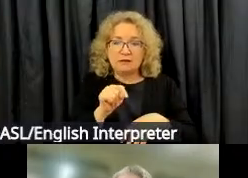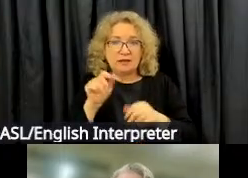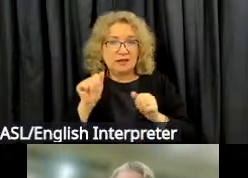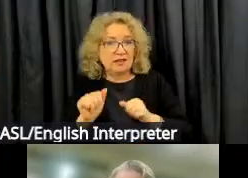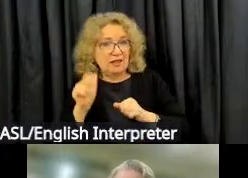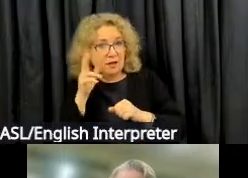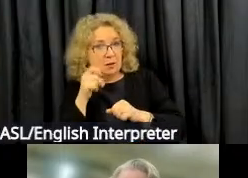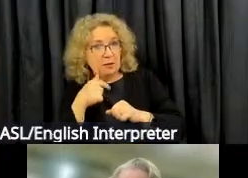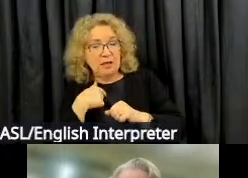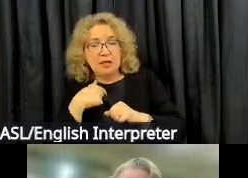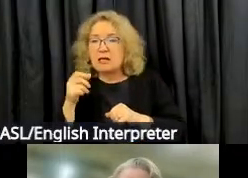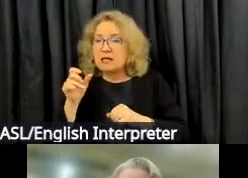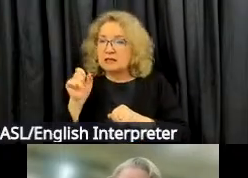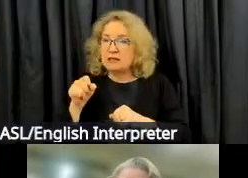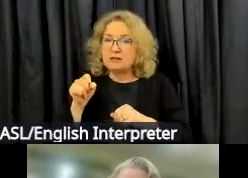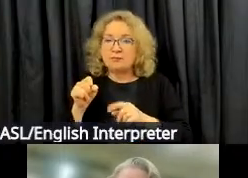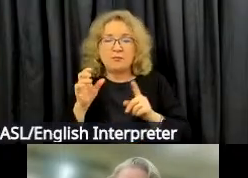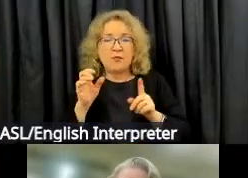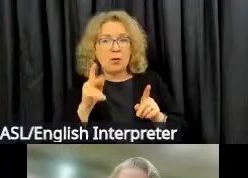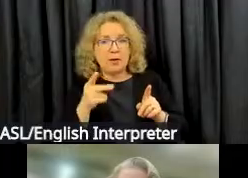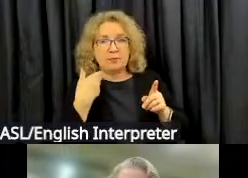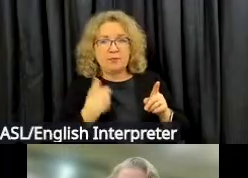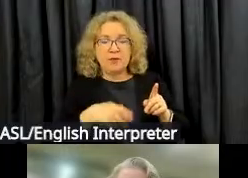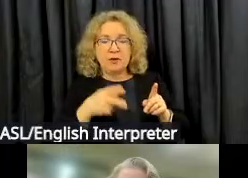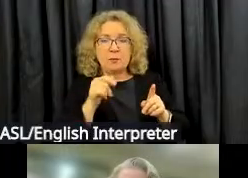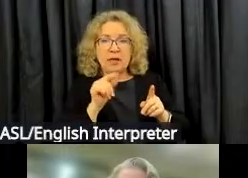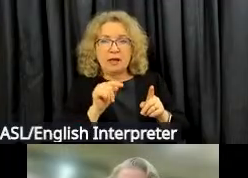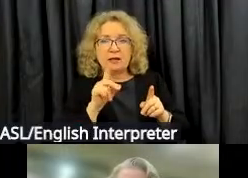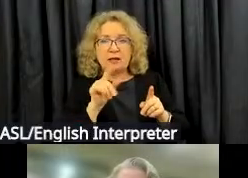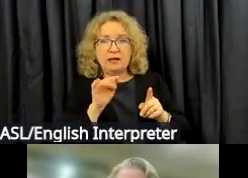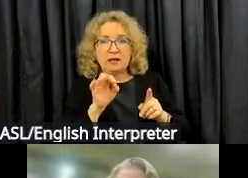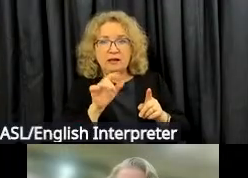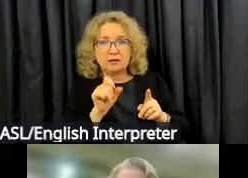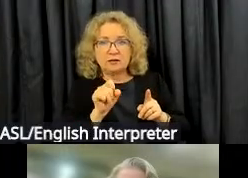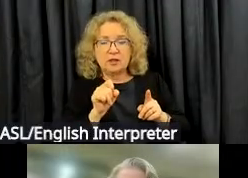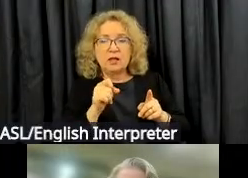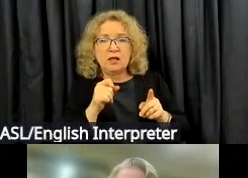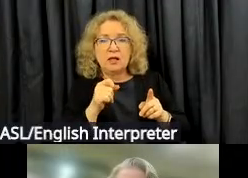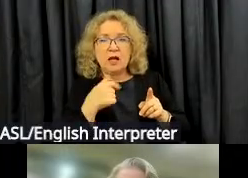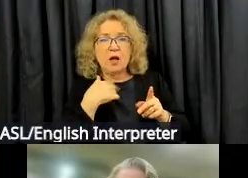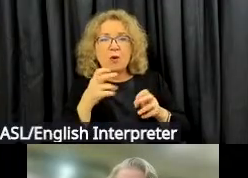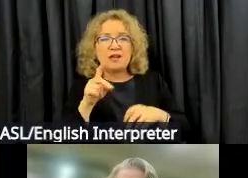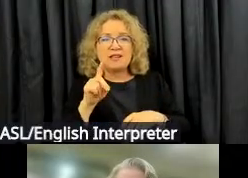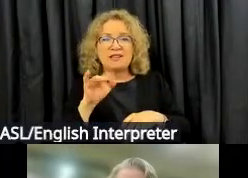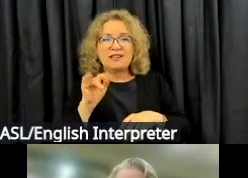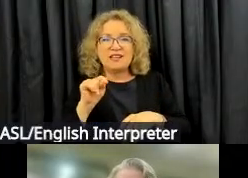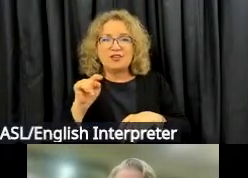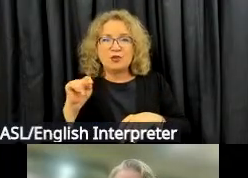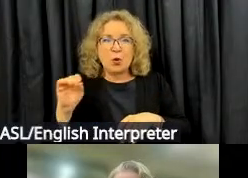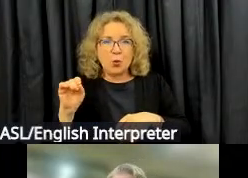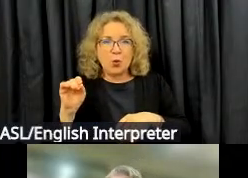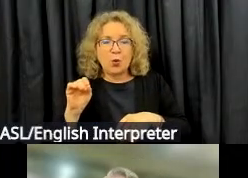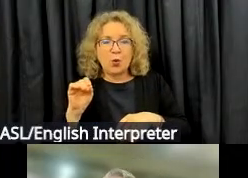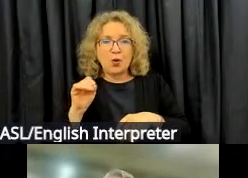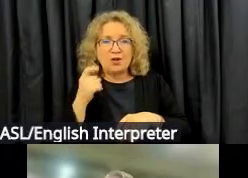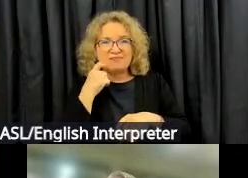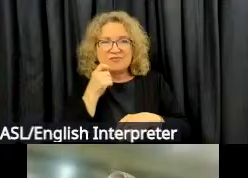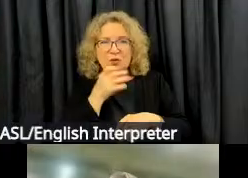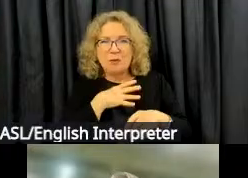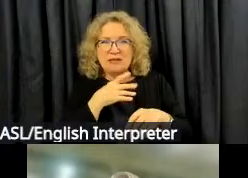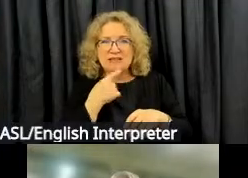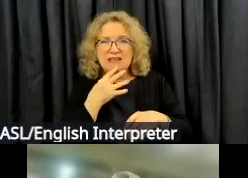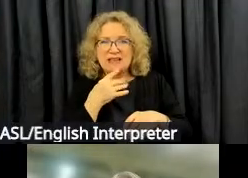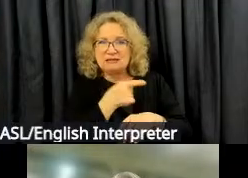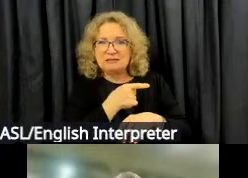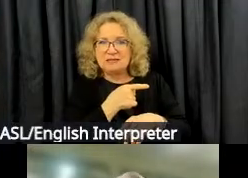Yes. Okay. I want to ditto everything that the person just said. For me, this was so educational. I